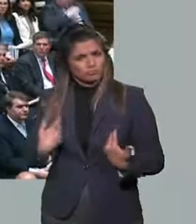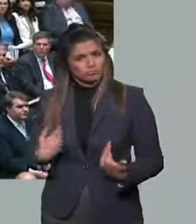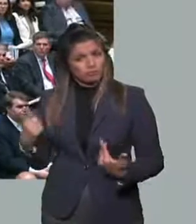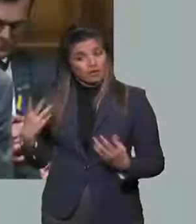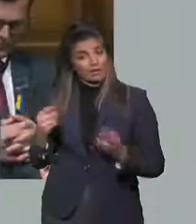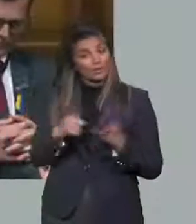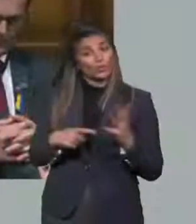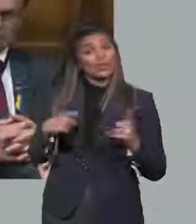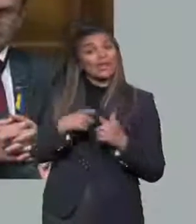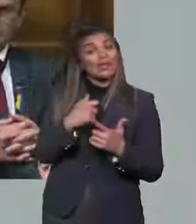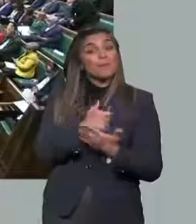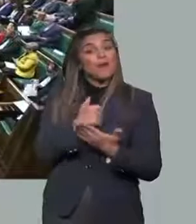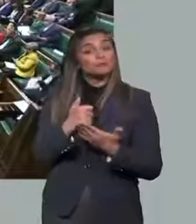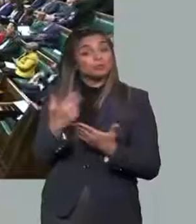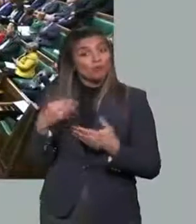sanctions list?